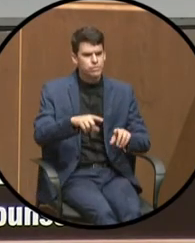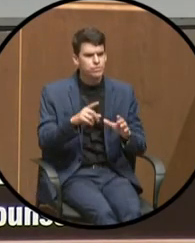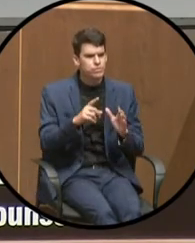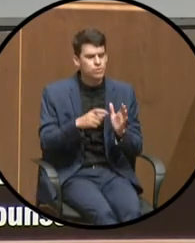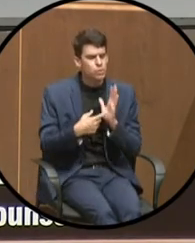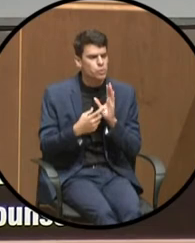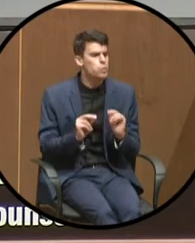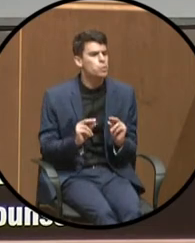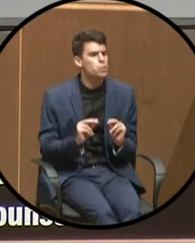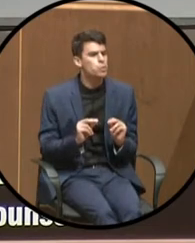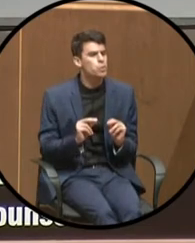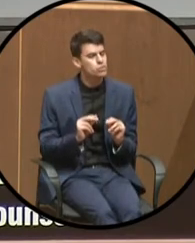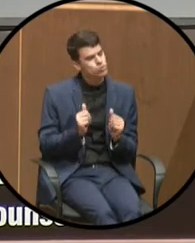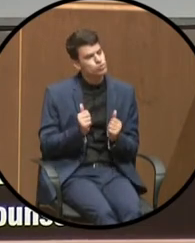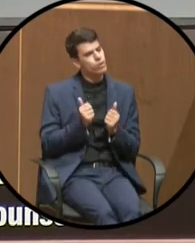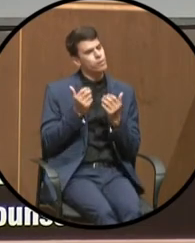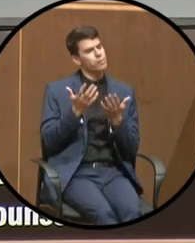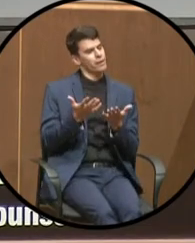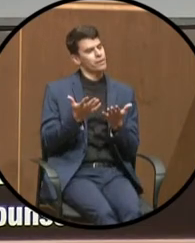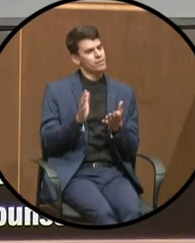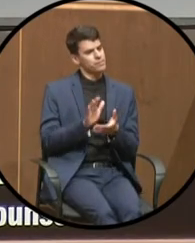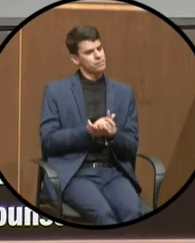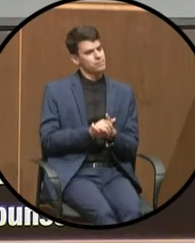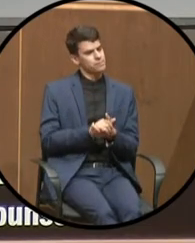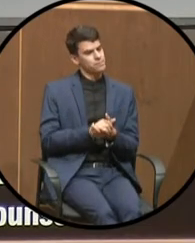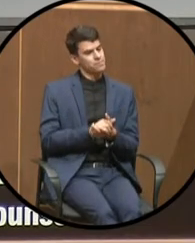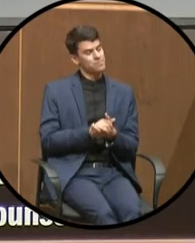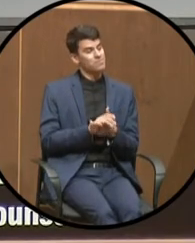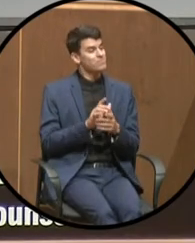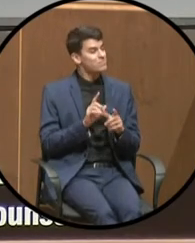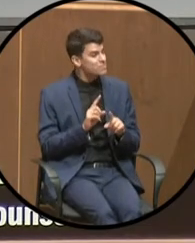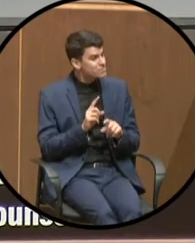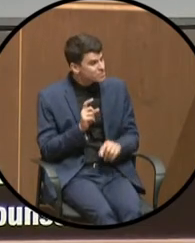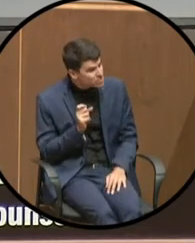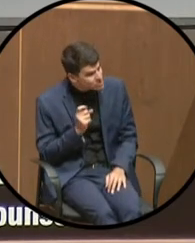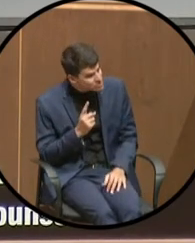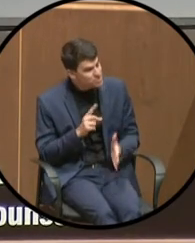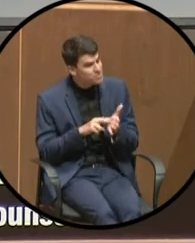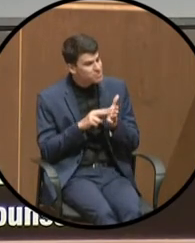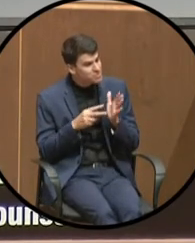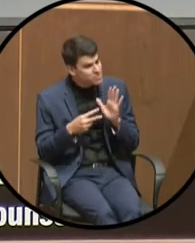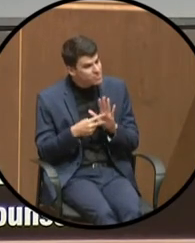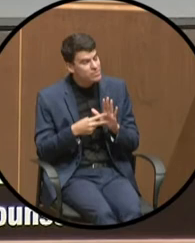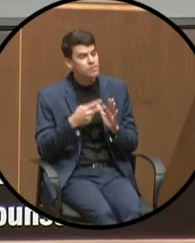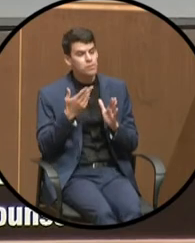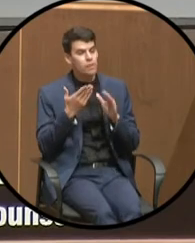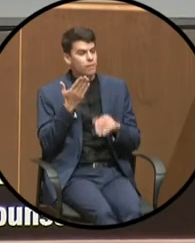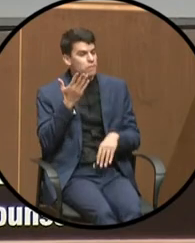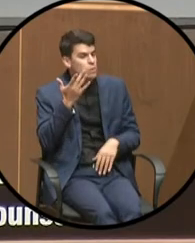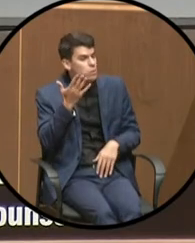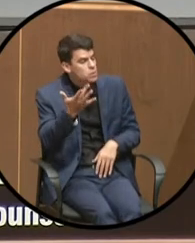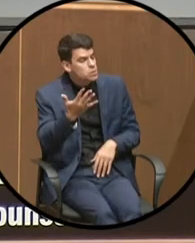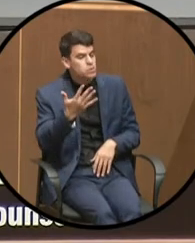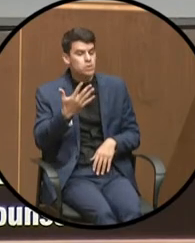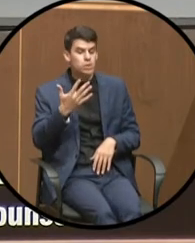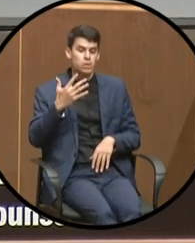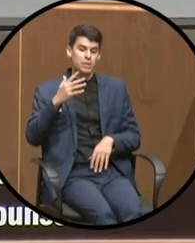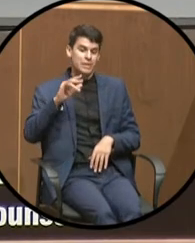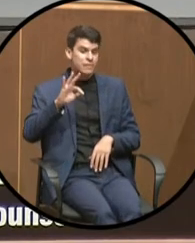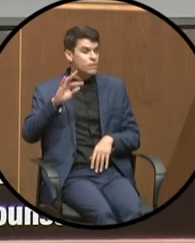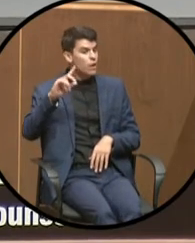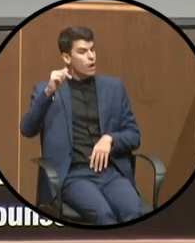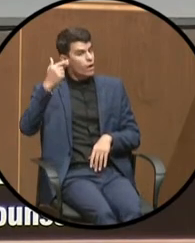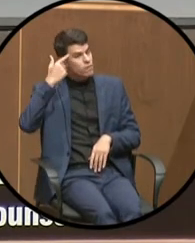point. But that does mean also that it may come to a point where a mandate from a governmental entity is